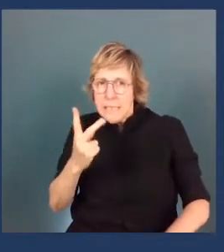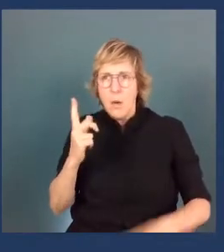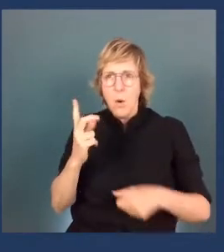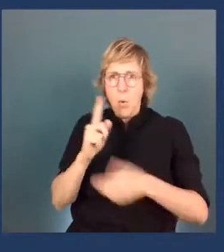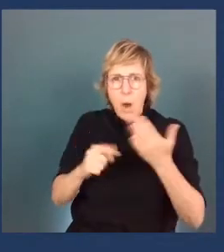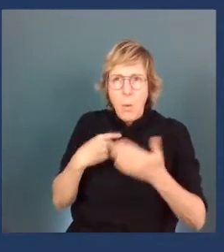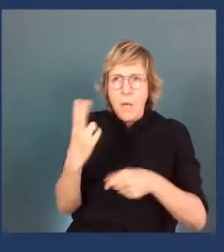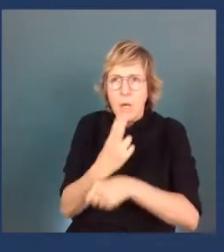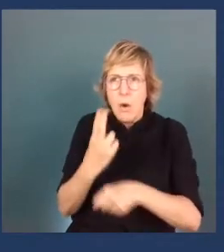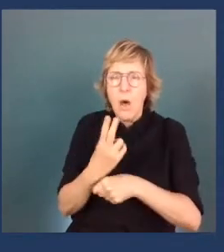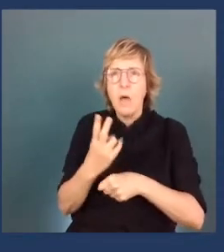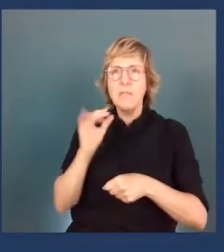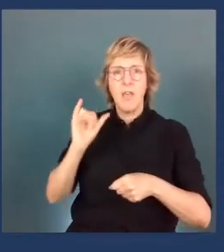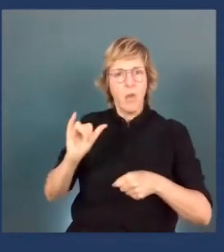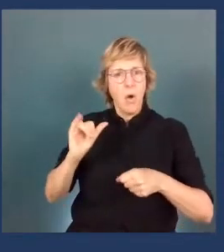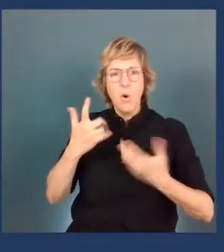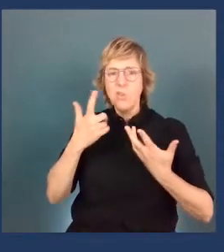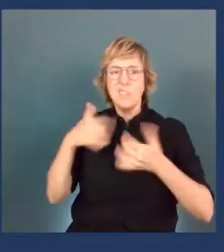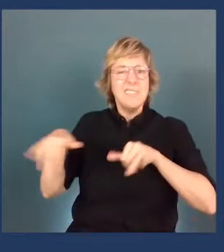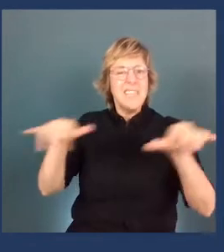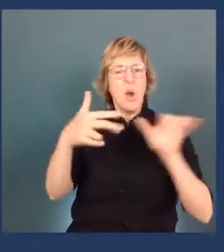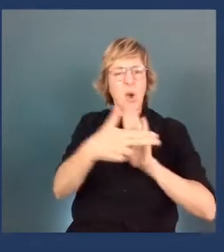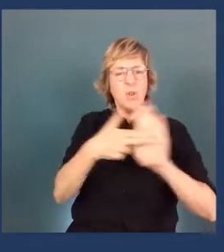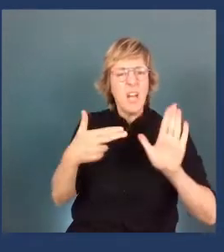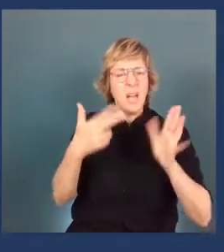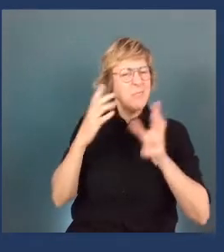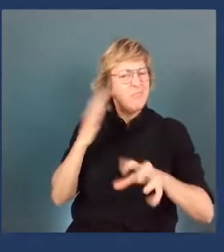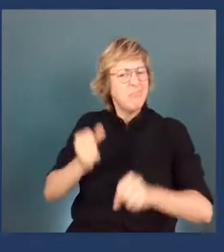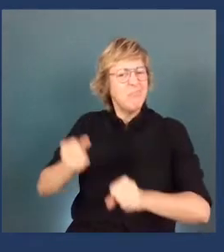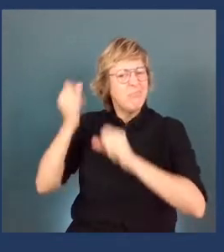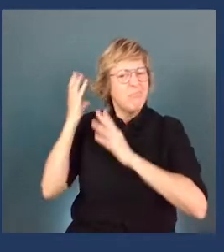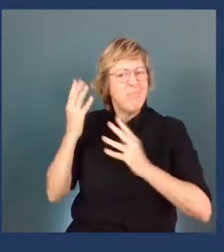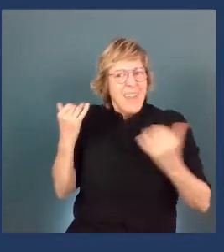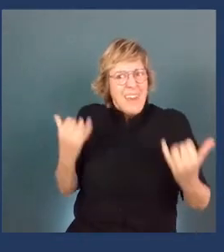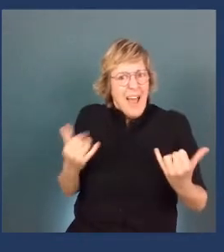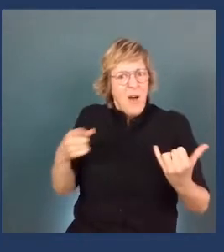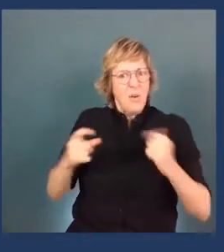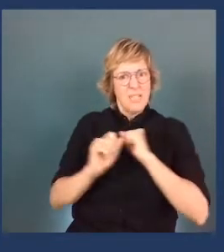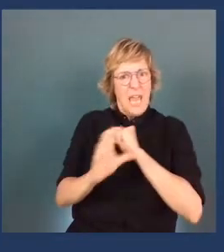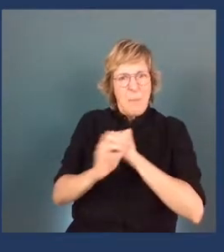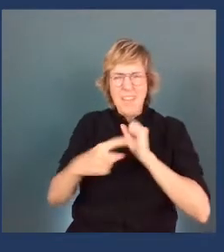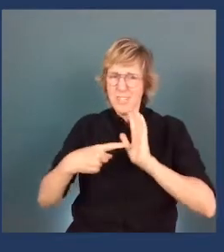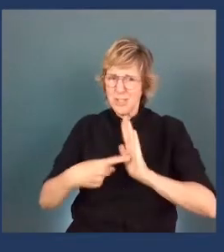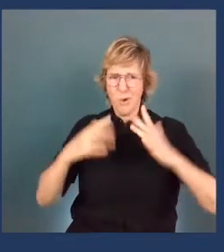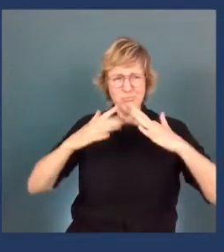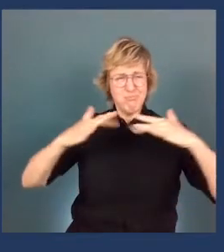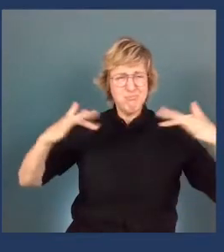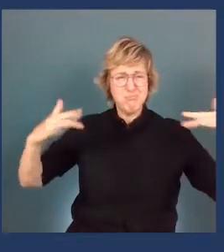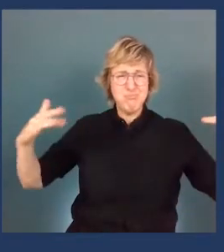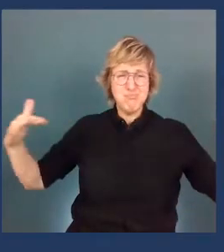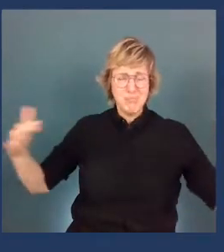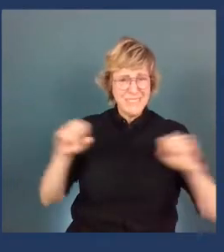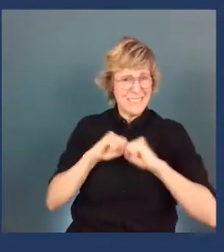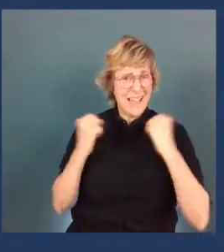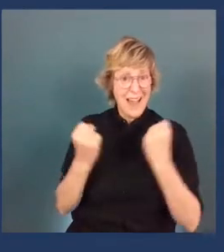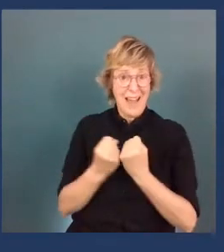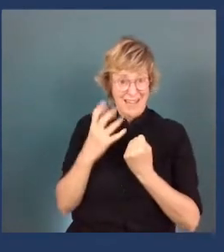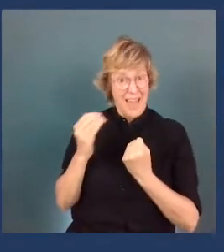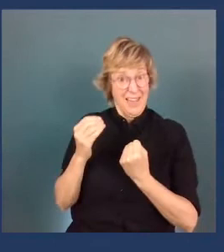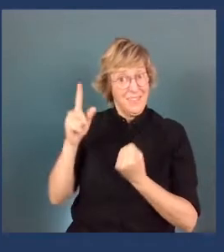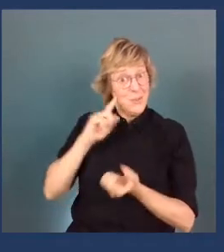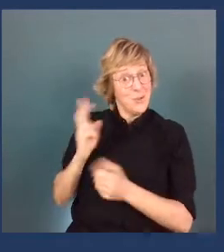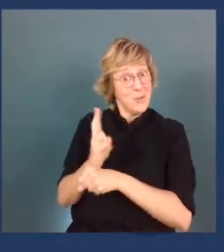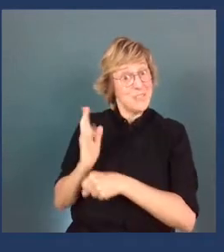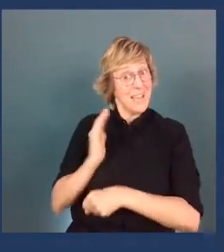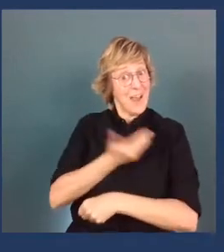start to break some of the stereotypes. By creating campaigns that reflect, you know, the diverse society that we live in. And they're using